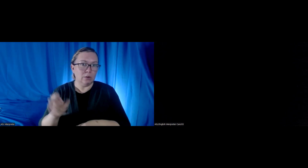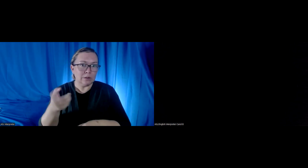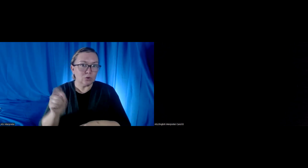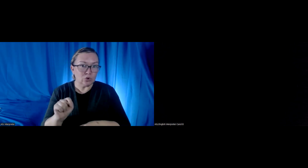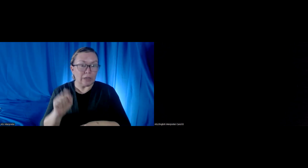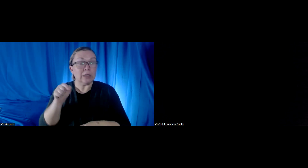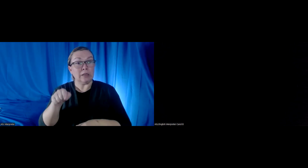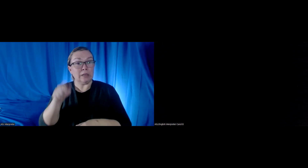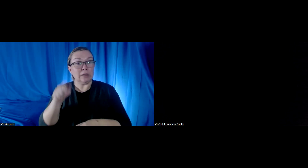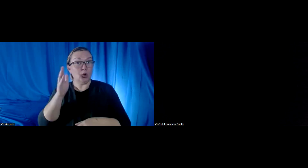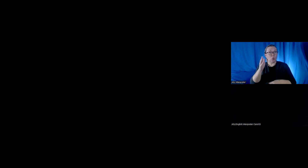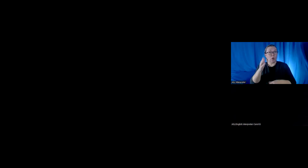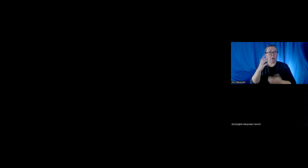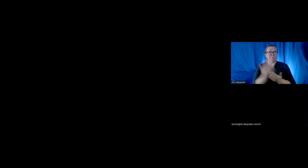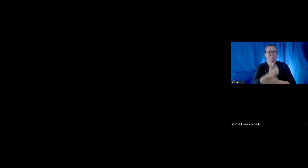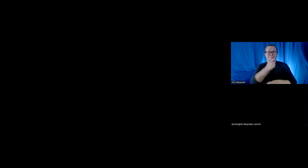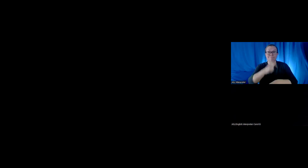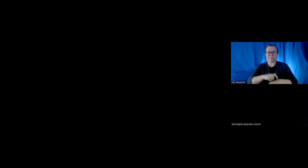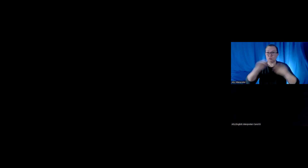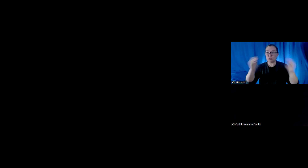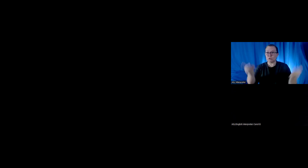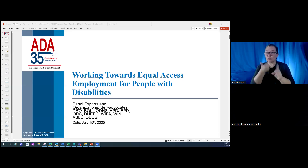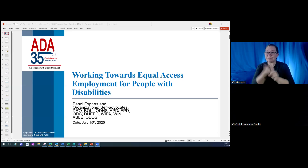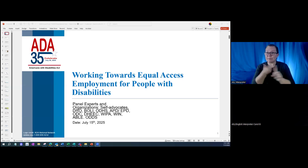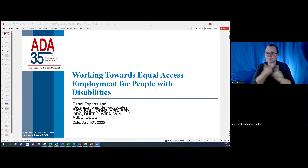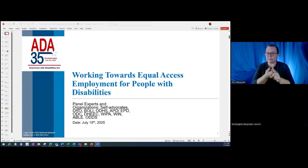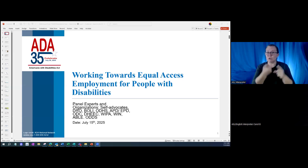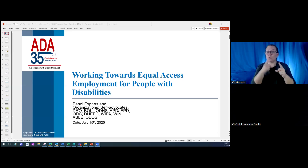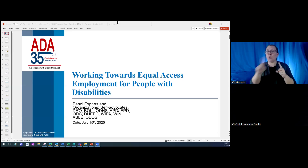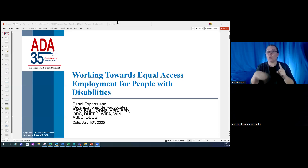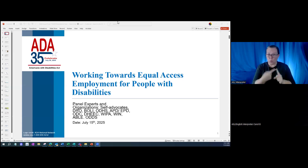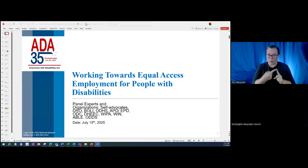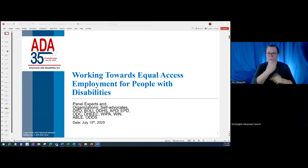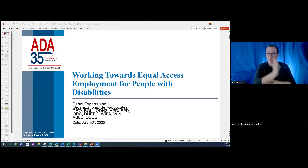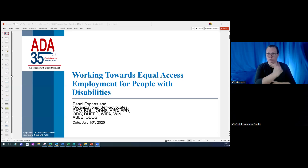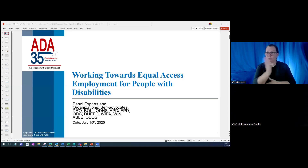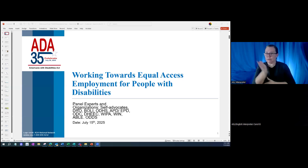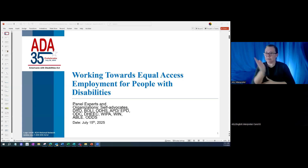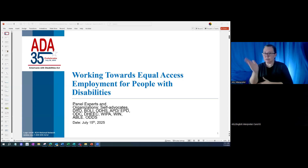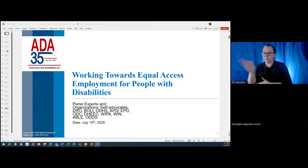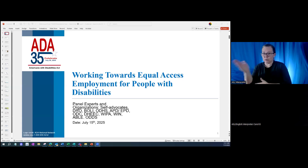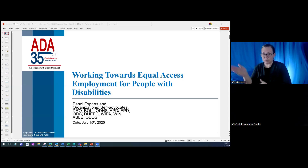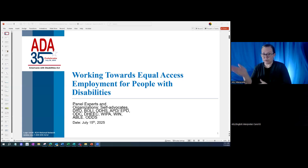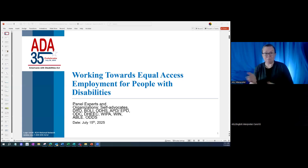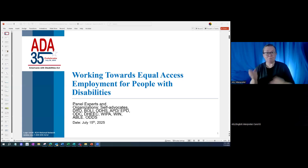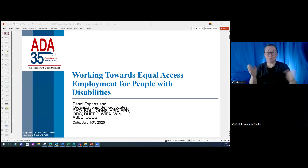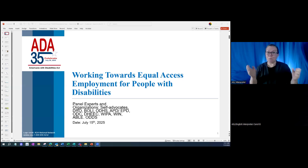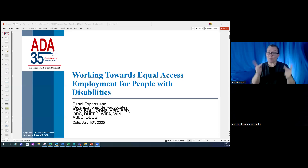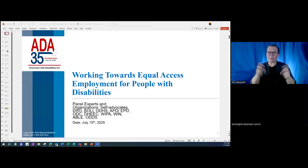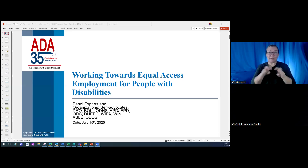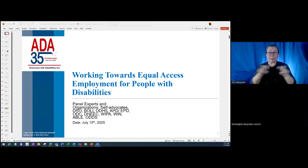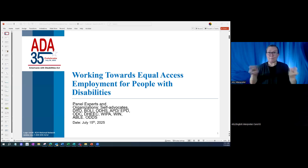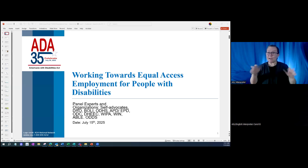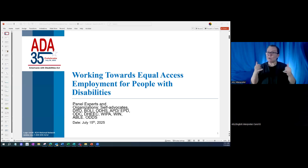going to take time to introduce themselves as they do their presentation today. So panel members, it is